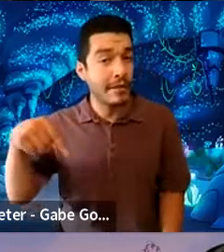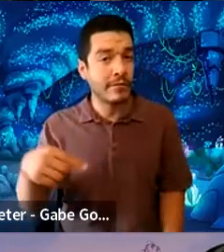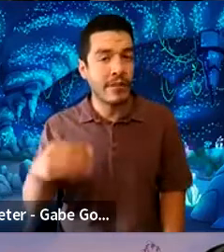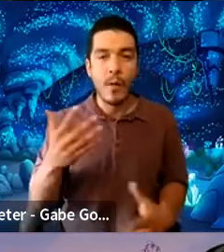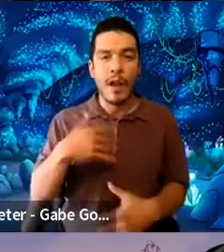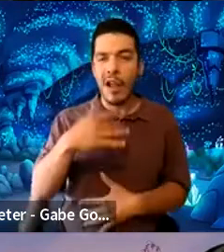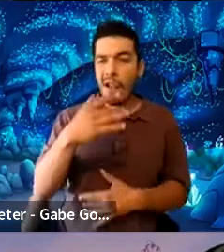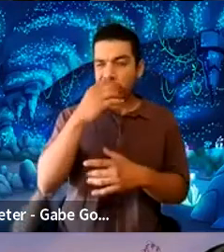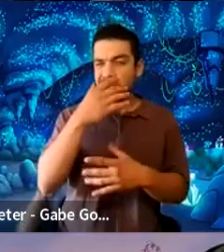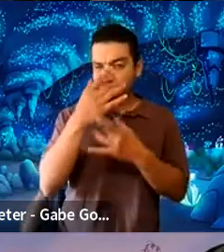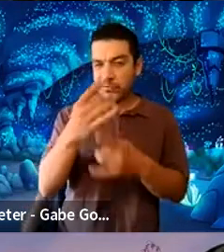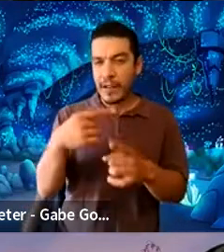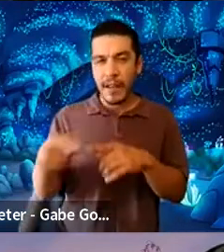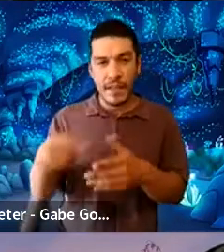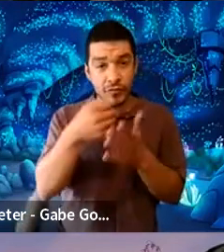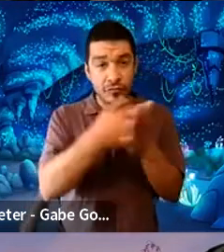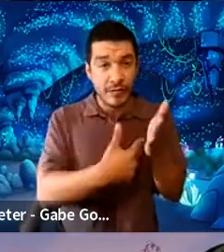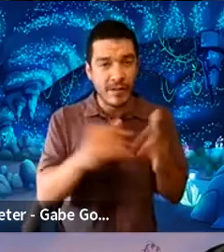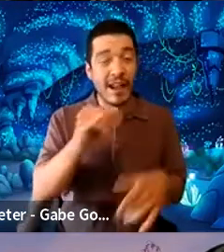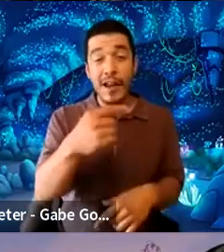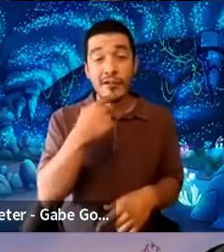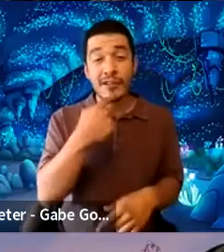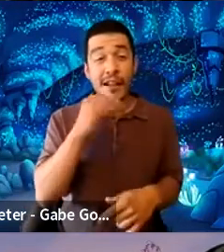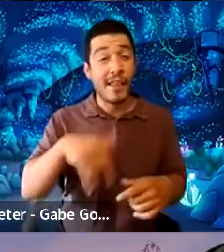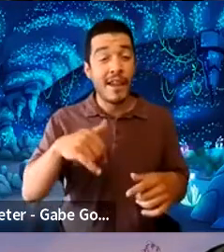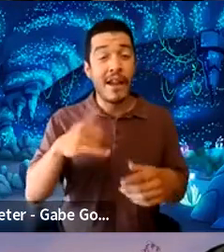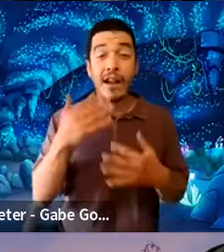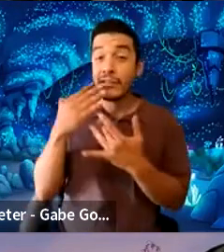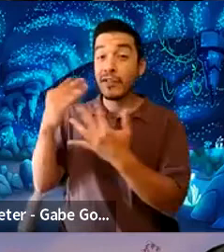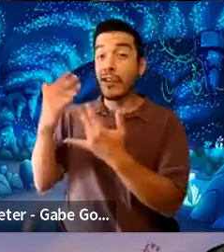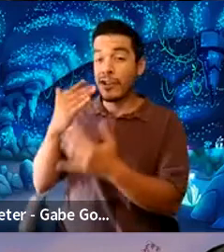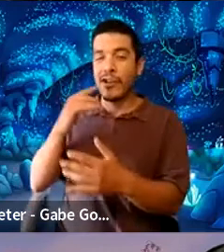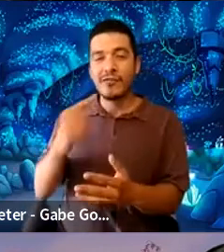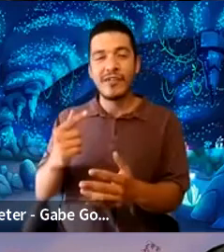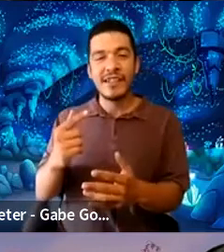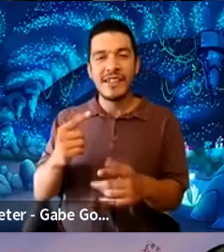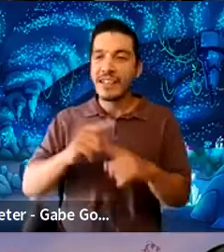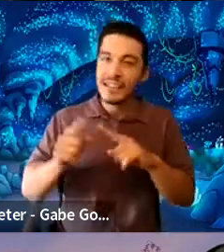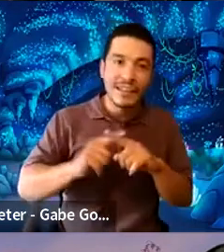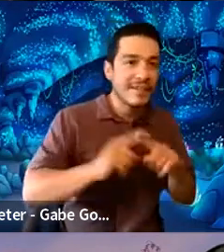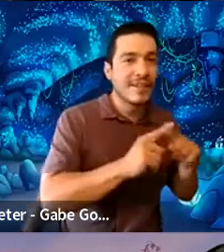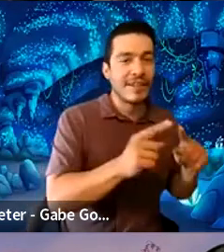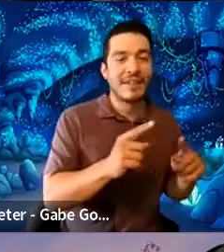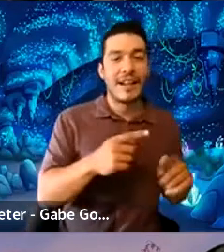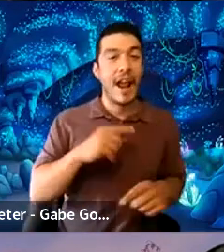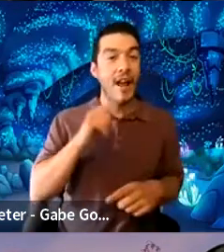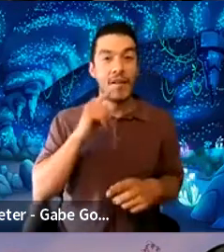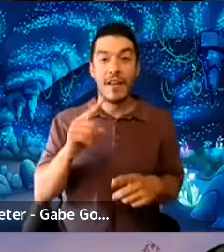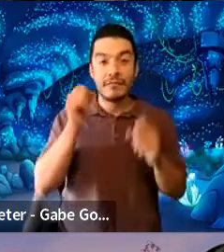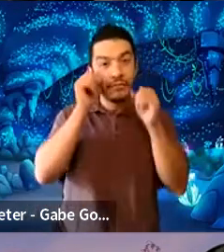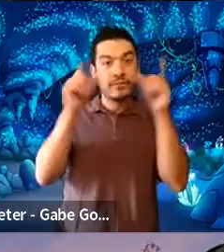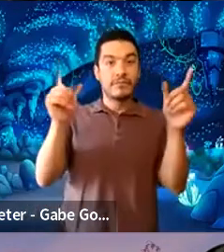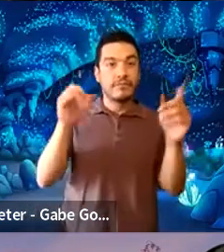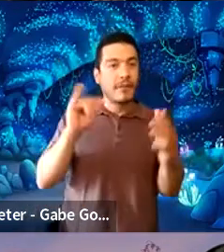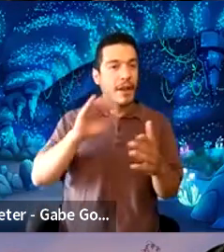I love so much about the script. And as you're saying, the songs perfectly articulate and are completely different every single script. I'm blown away by